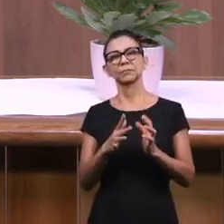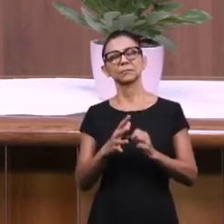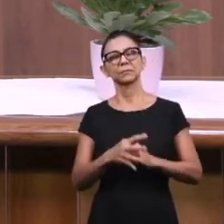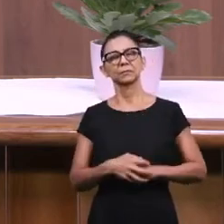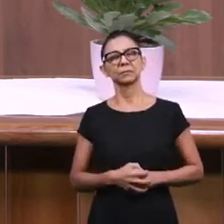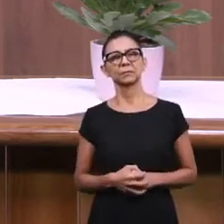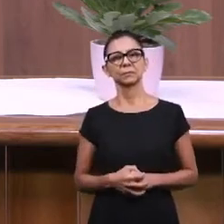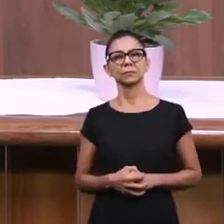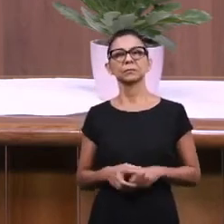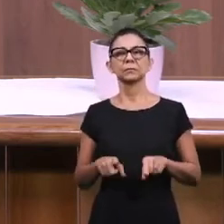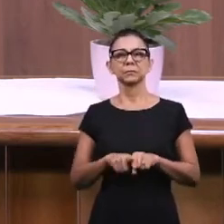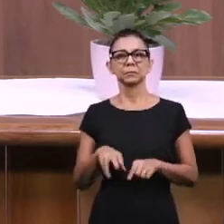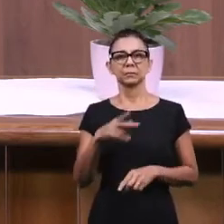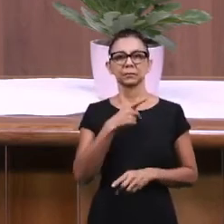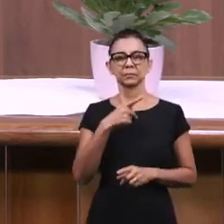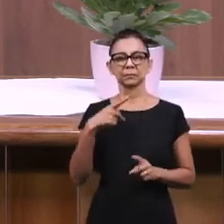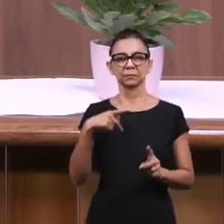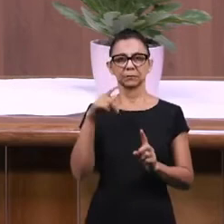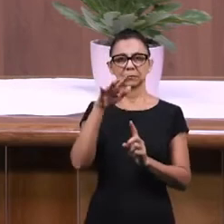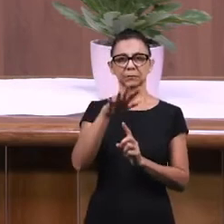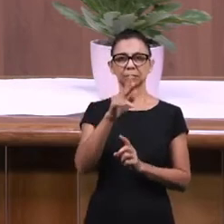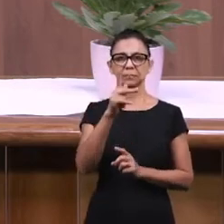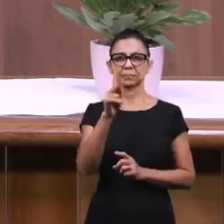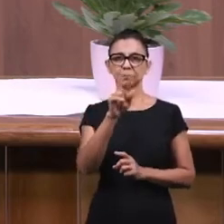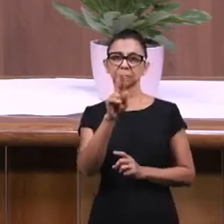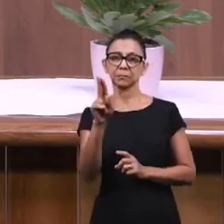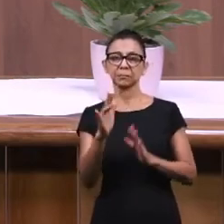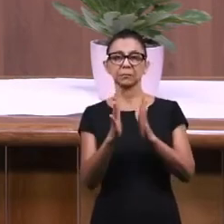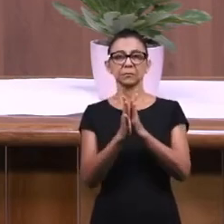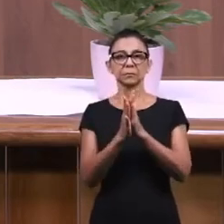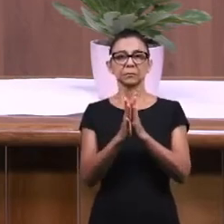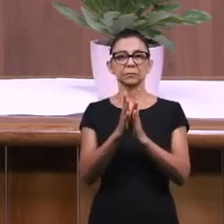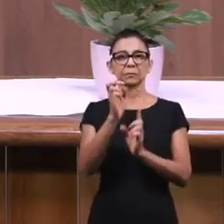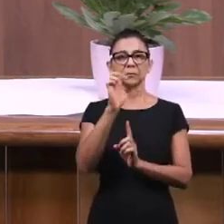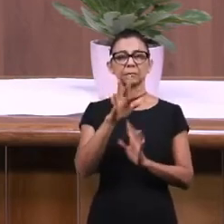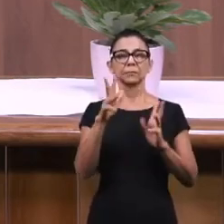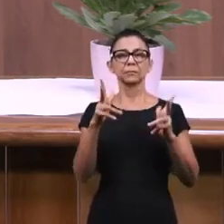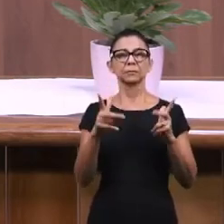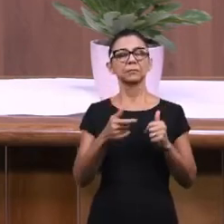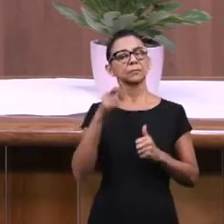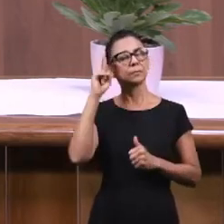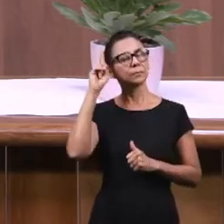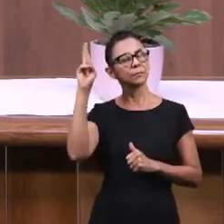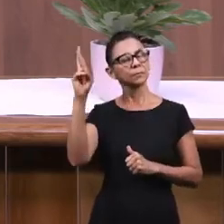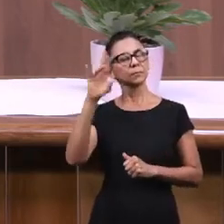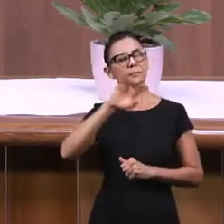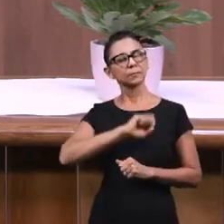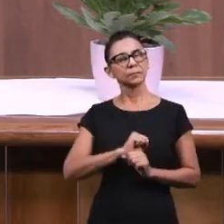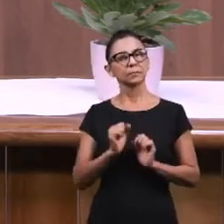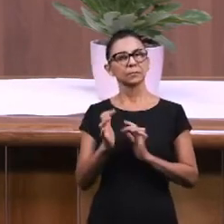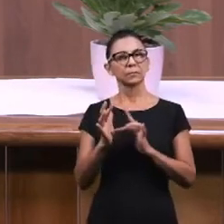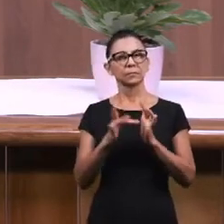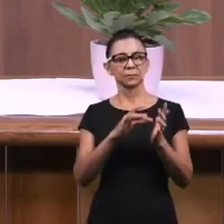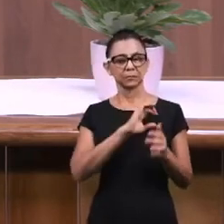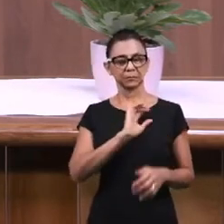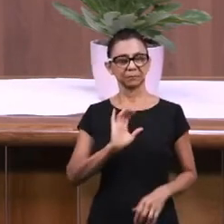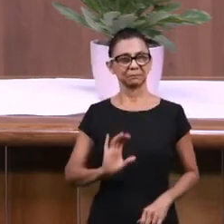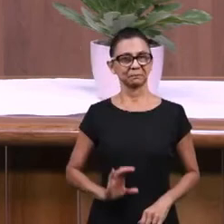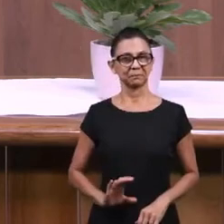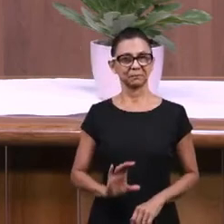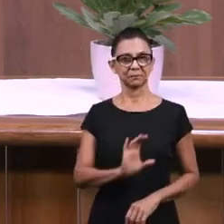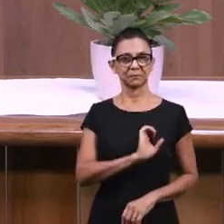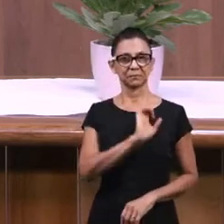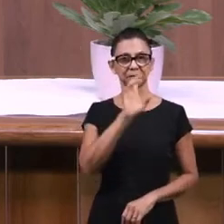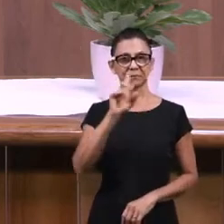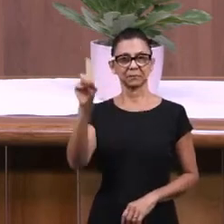present you this service, and we pray, and we say that the wonderful grace of our Lord and Savior Jesus Christ,